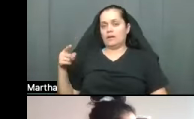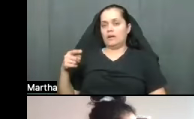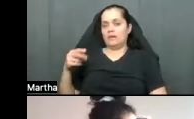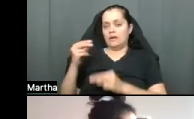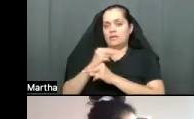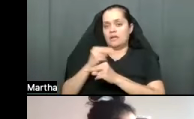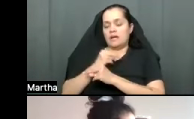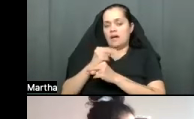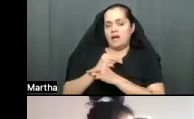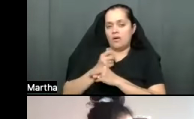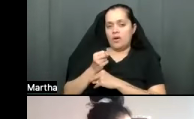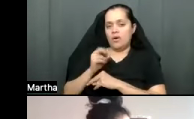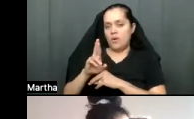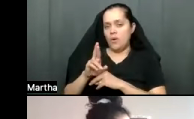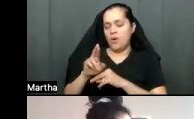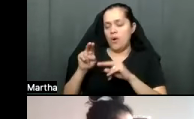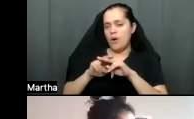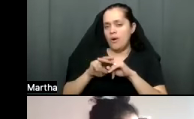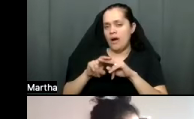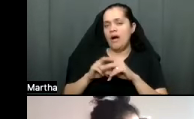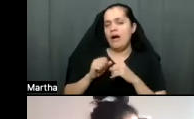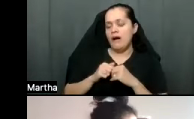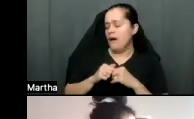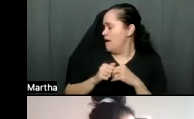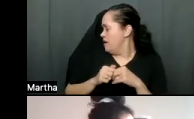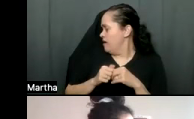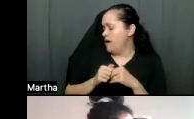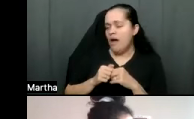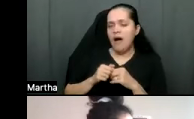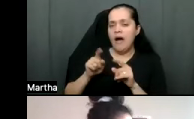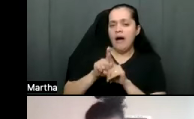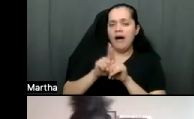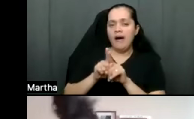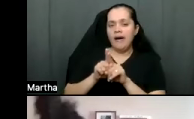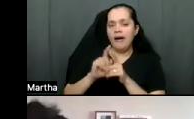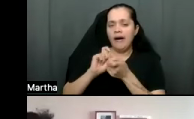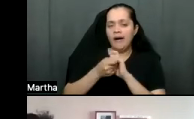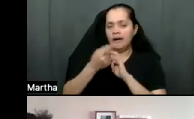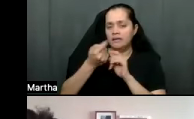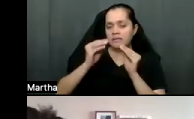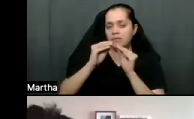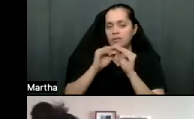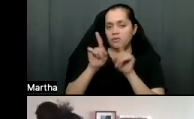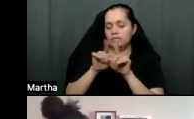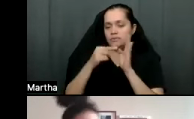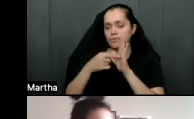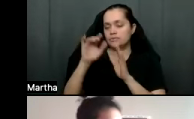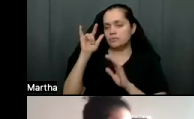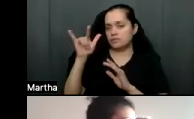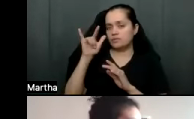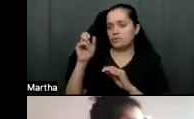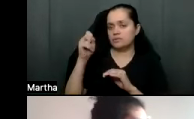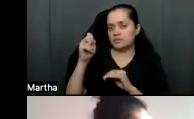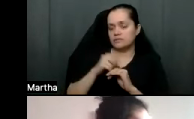highway or railroad tracks. We could also modify this a bit to show airports.